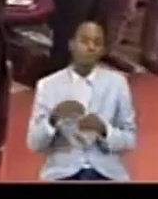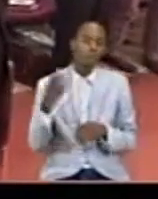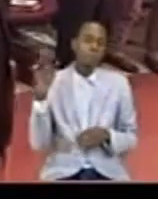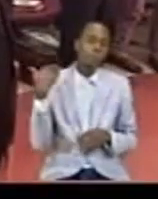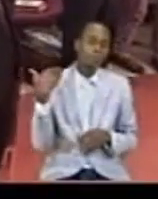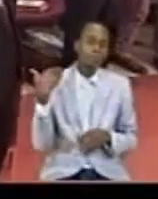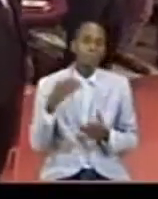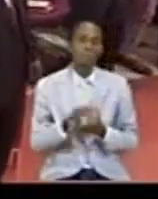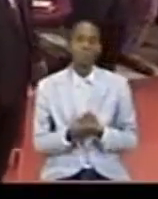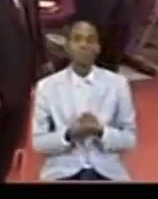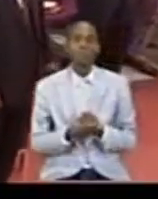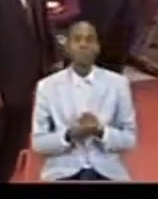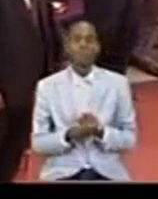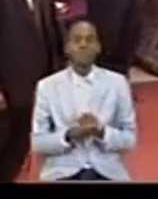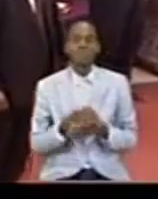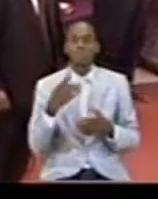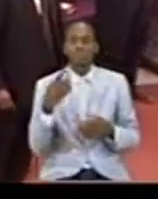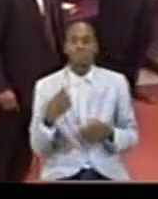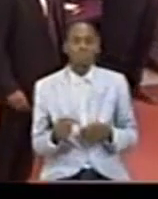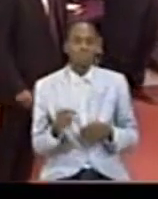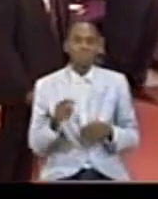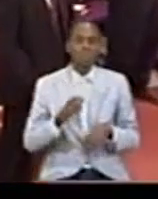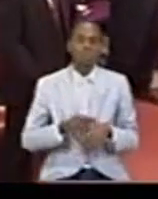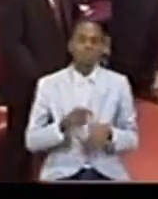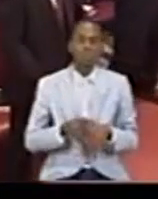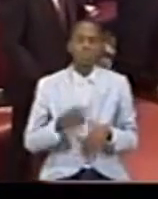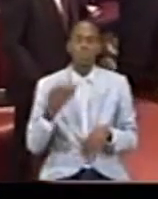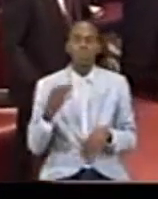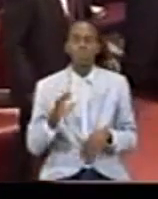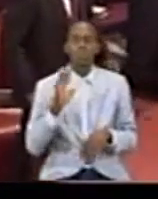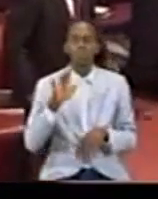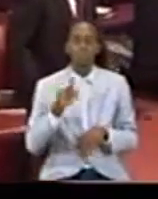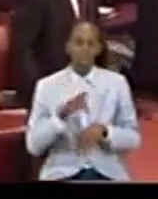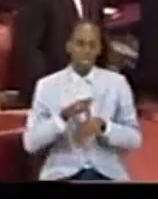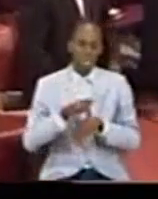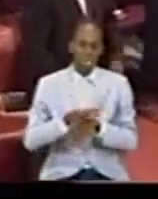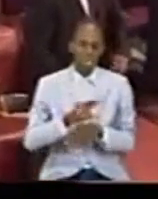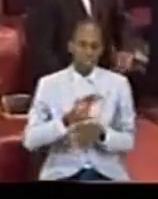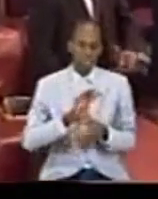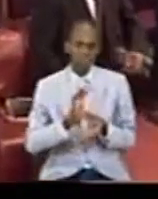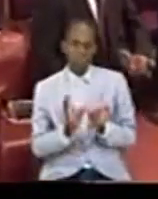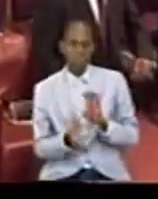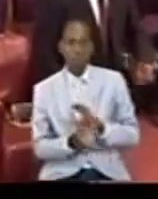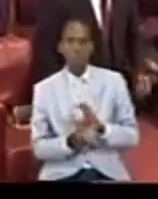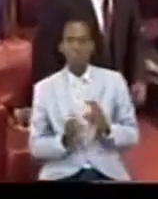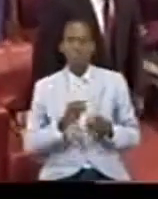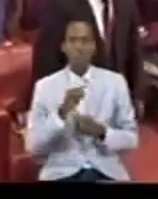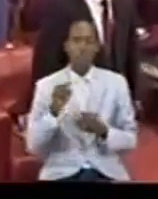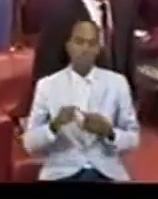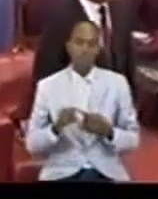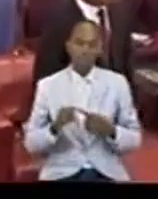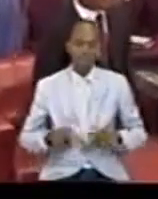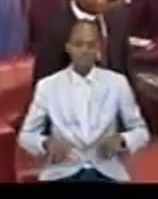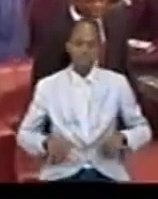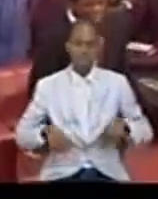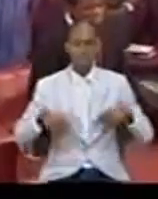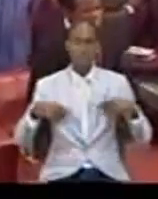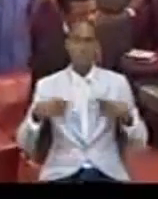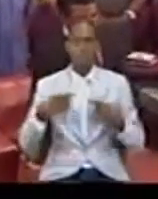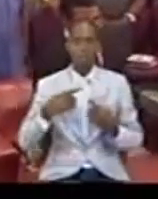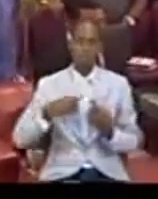Days of your early conversion? When life turned around? When